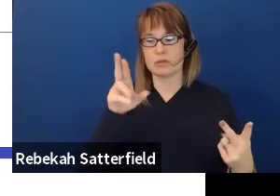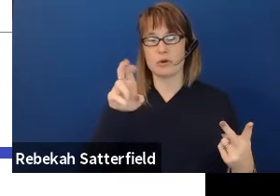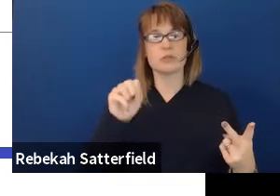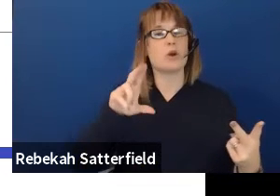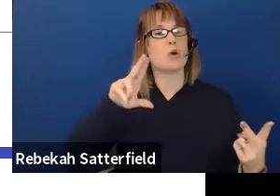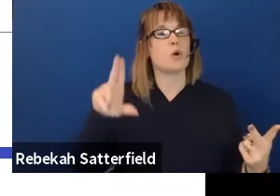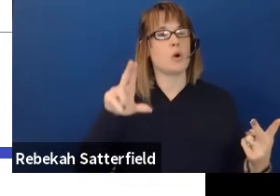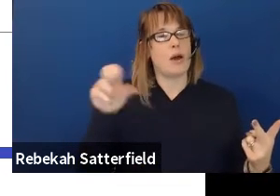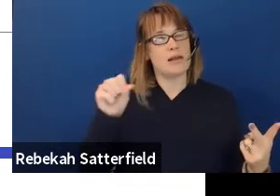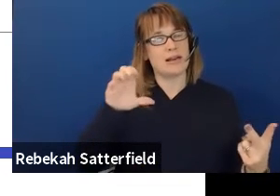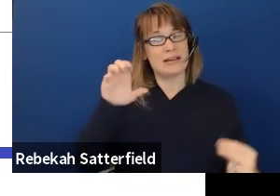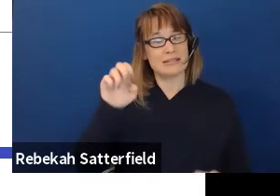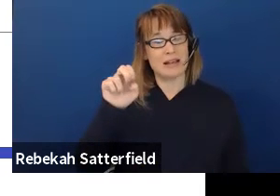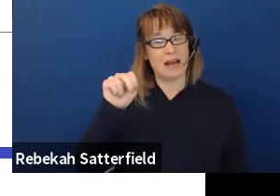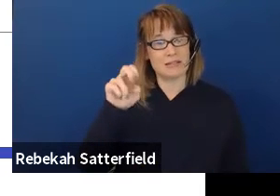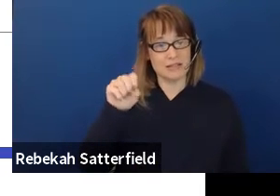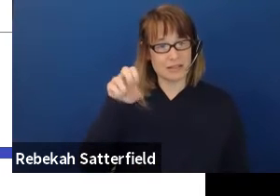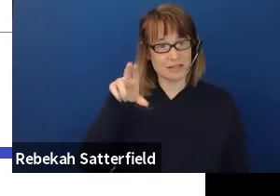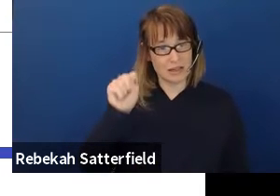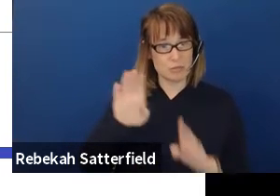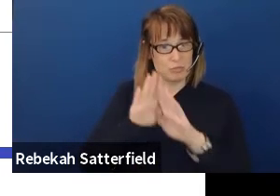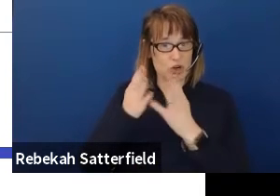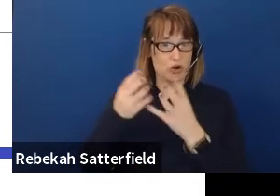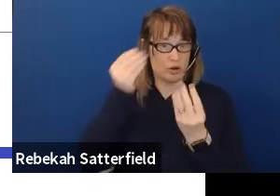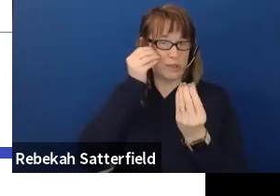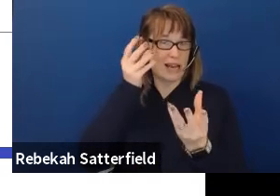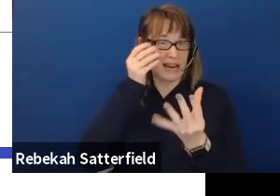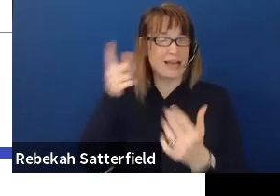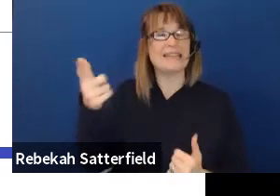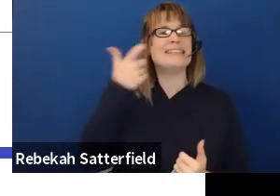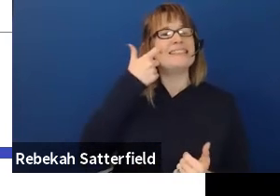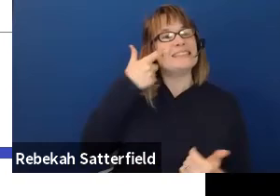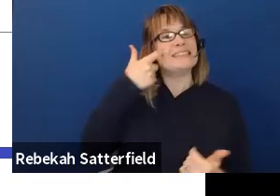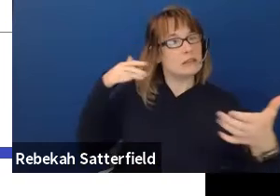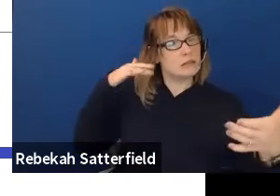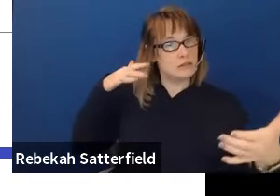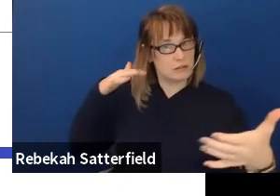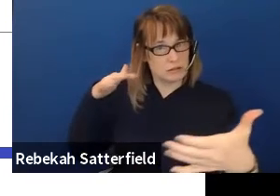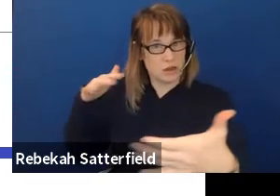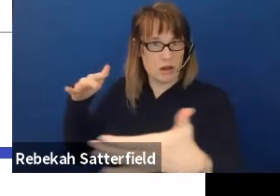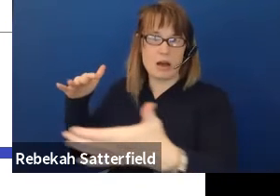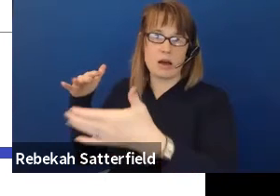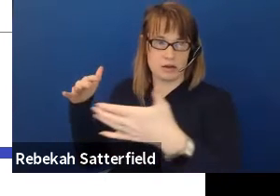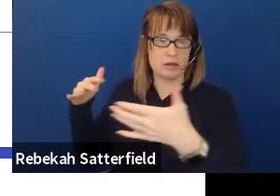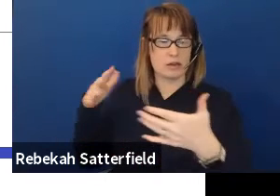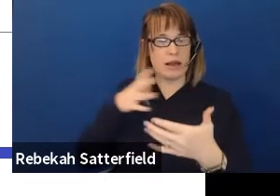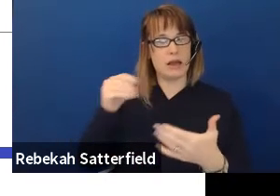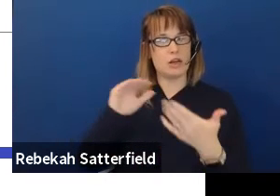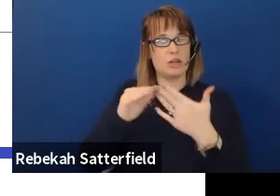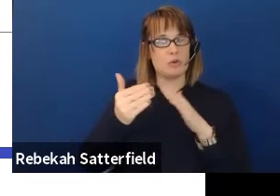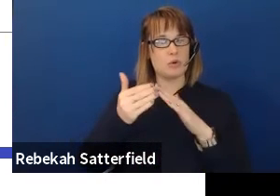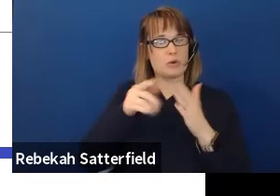data. They recently did a great study and community